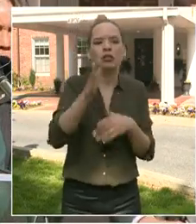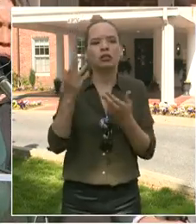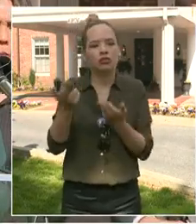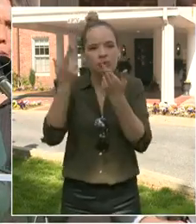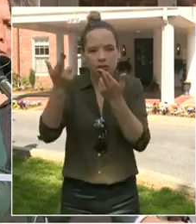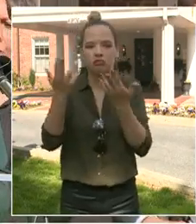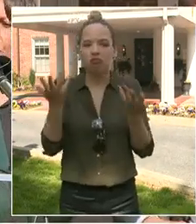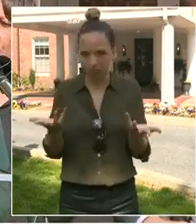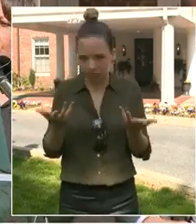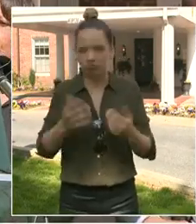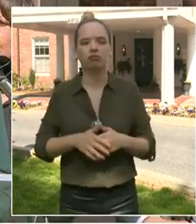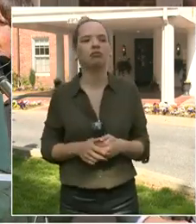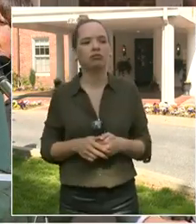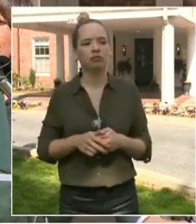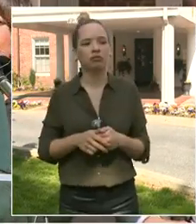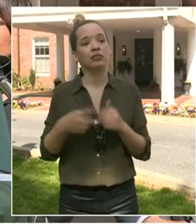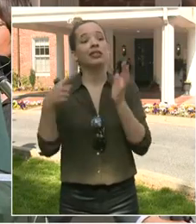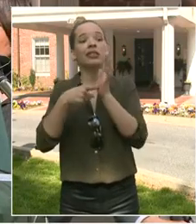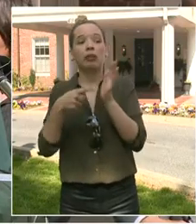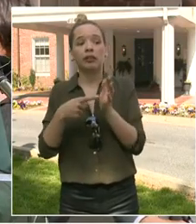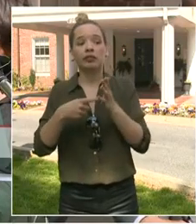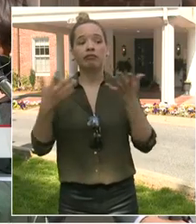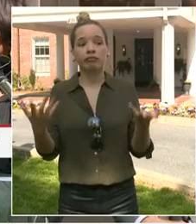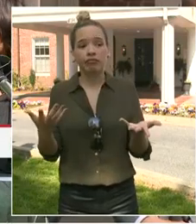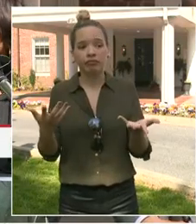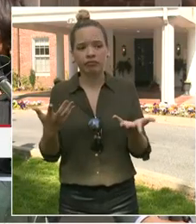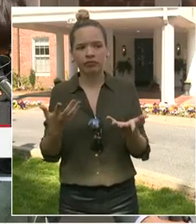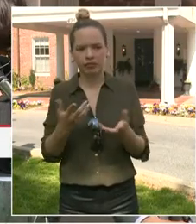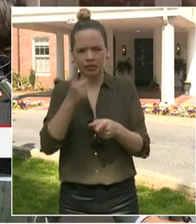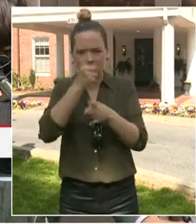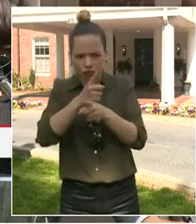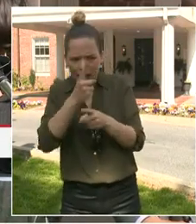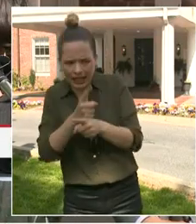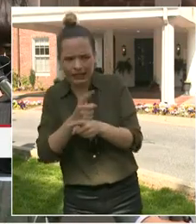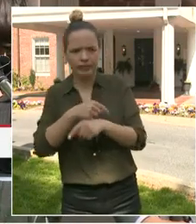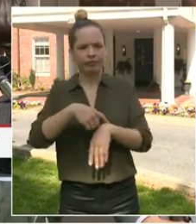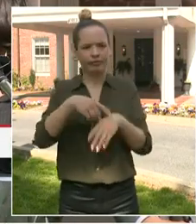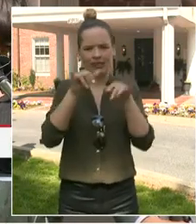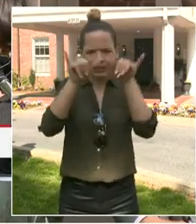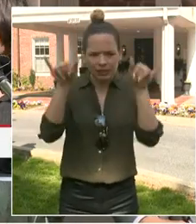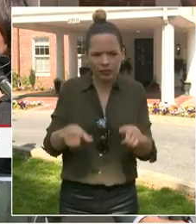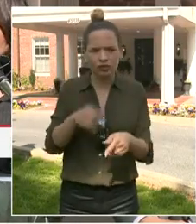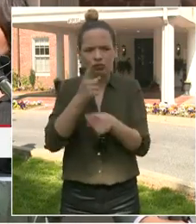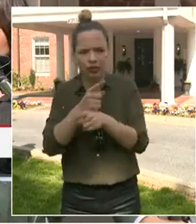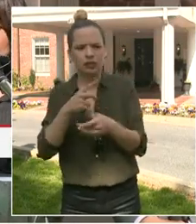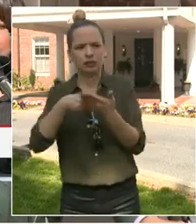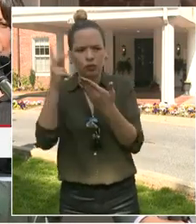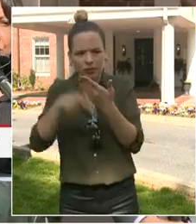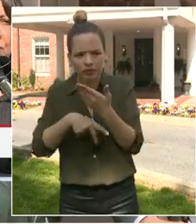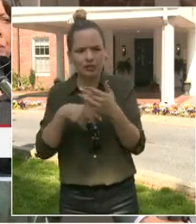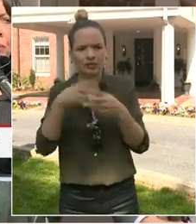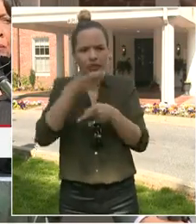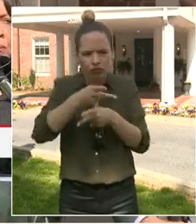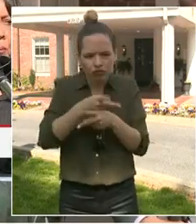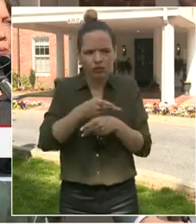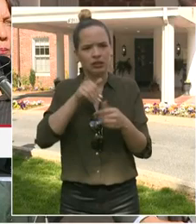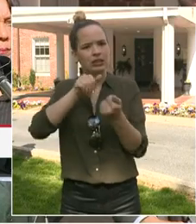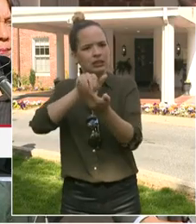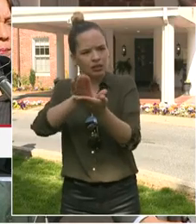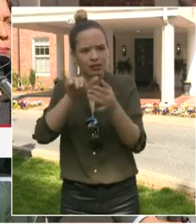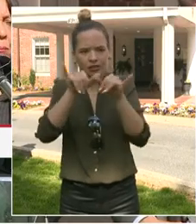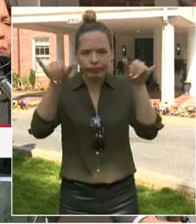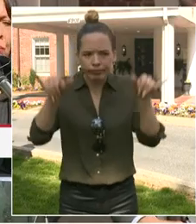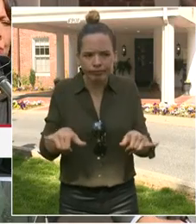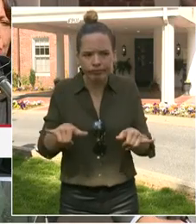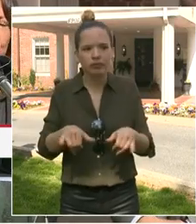we created our Right Care Right Now initiative, where we are addressing system capacity and better